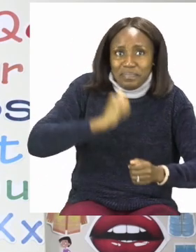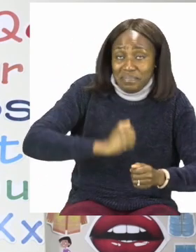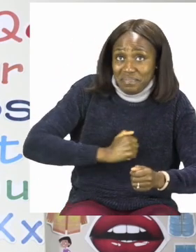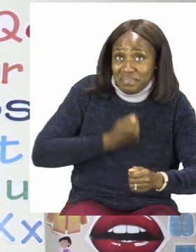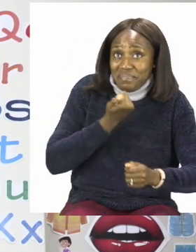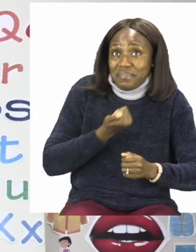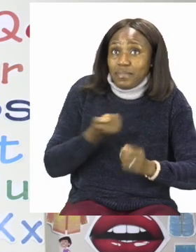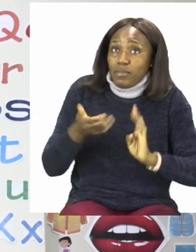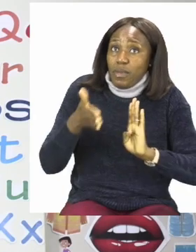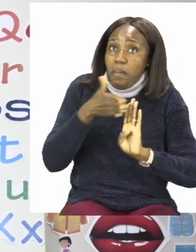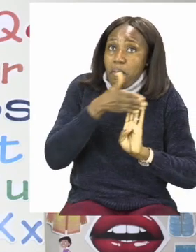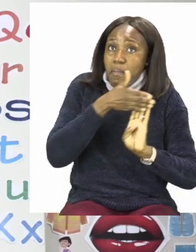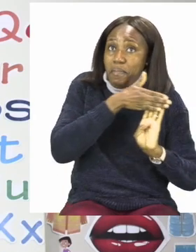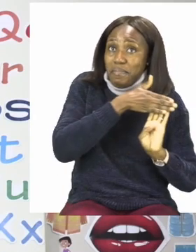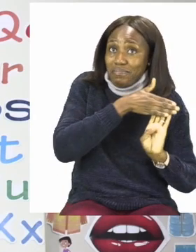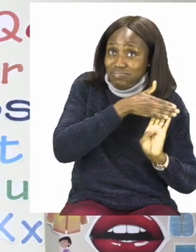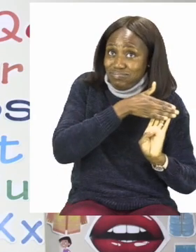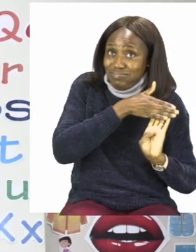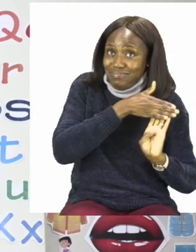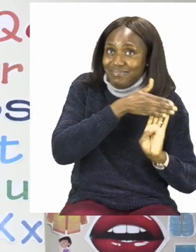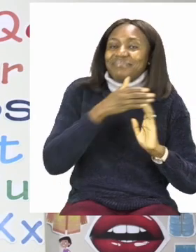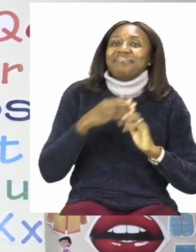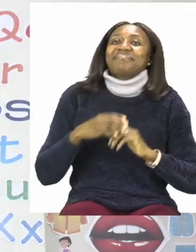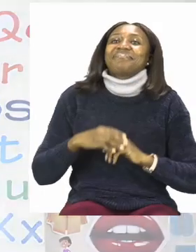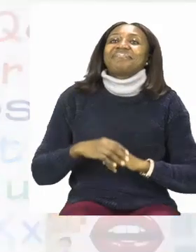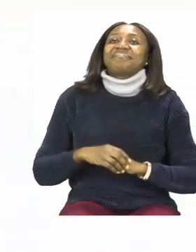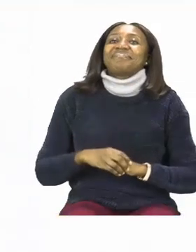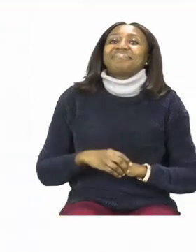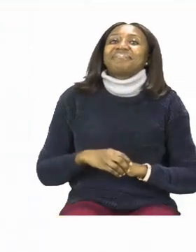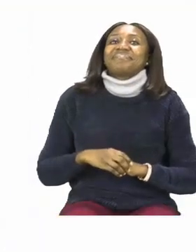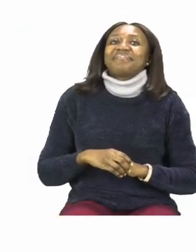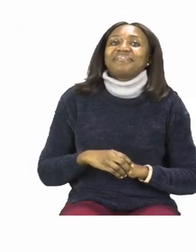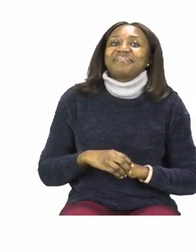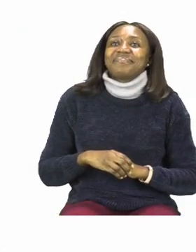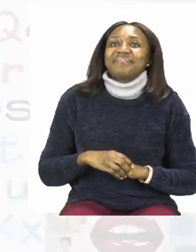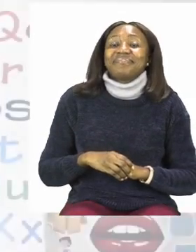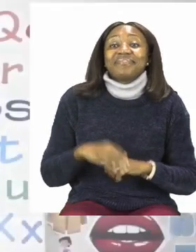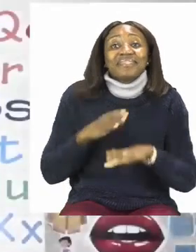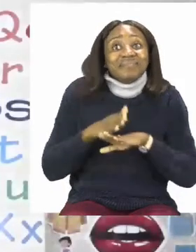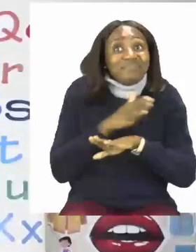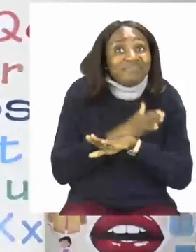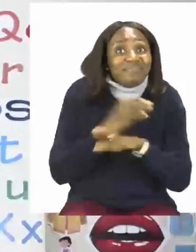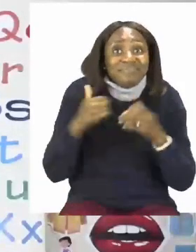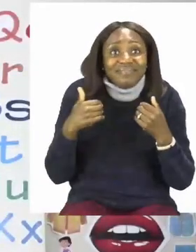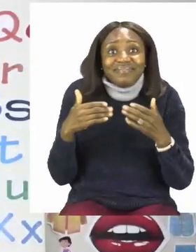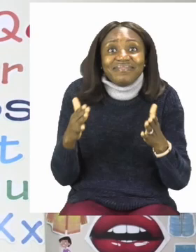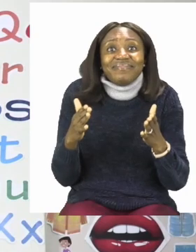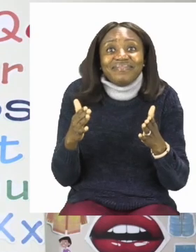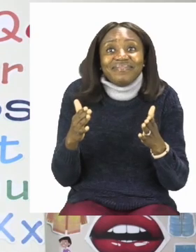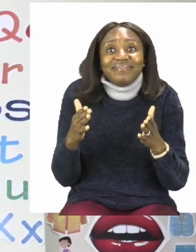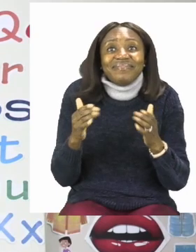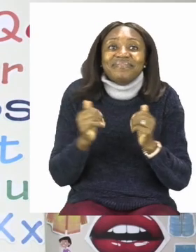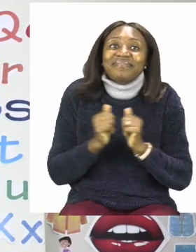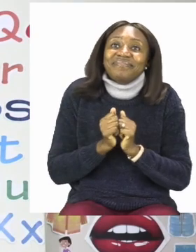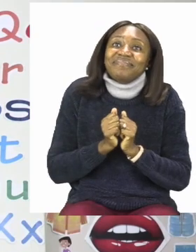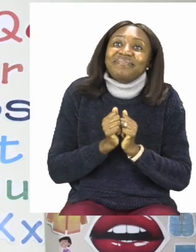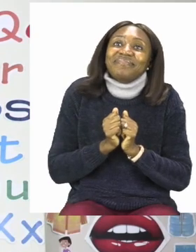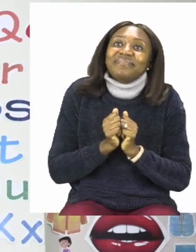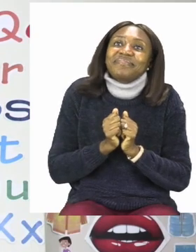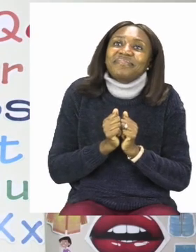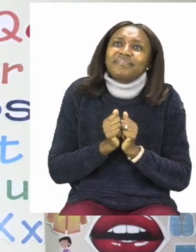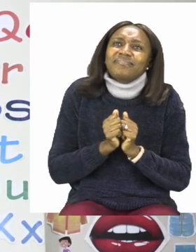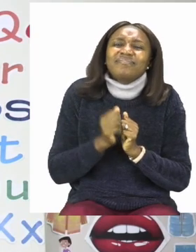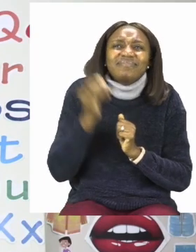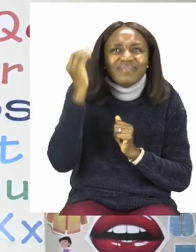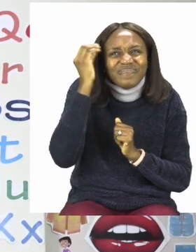Friends and Being Safe. And before we get into any lessons boys and girls we know that we